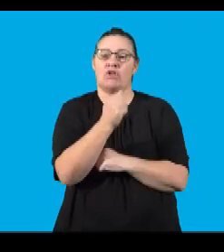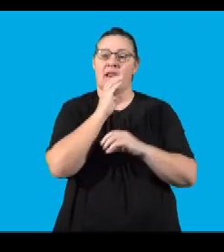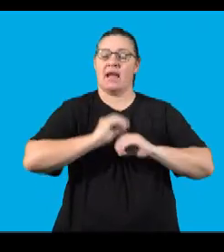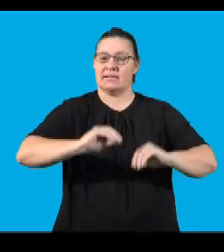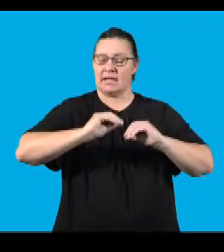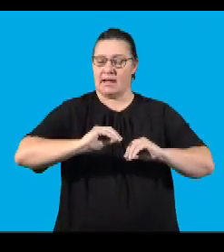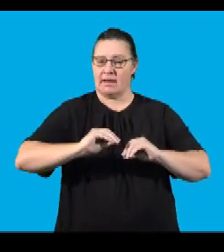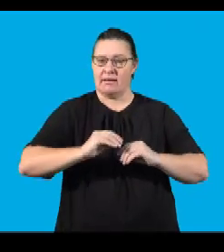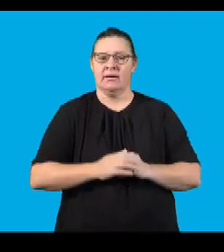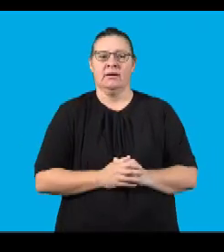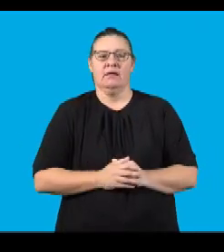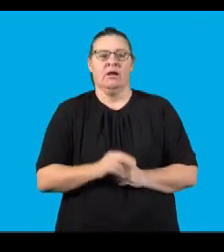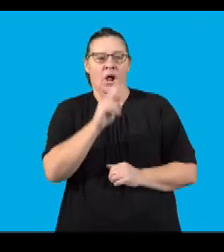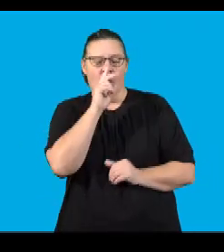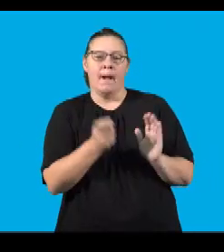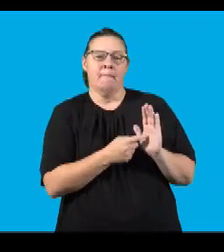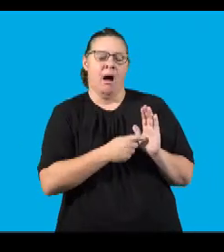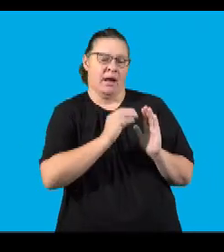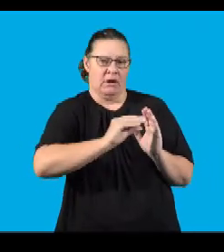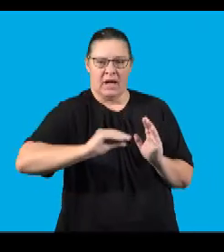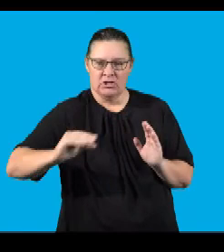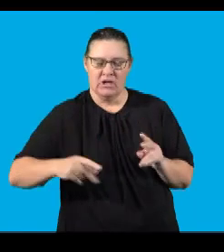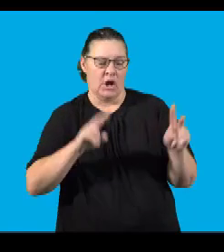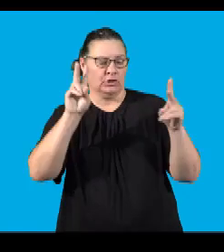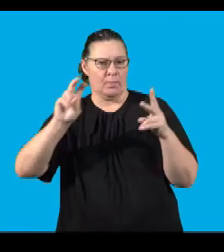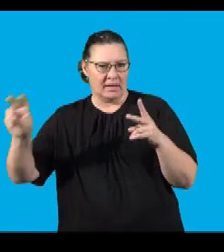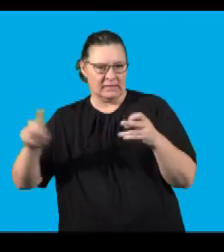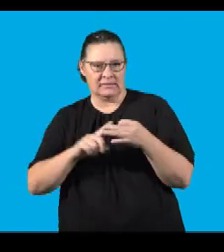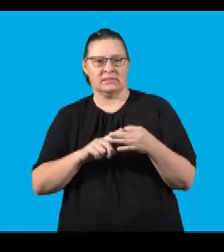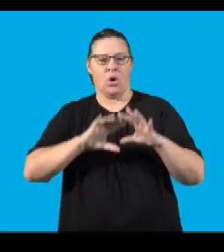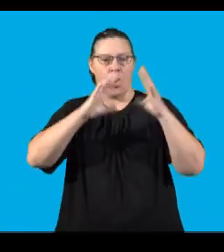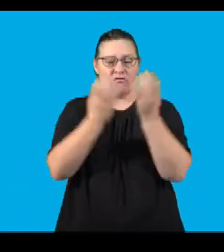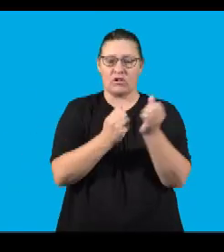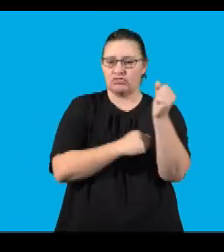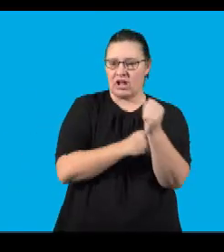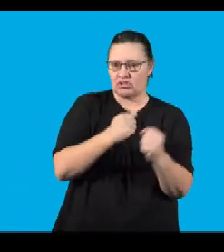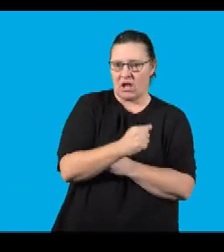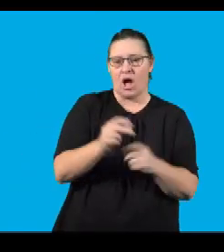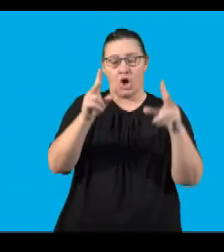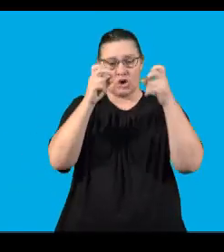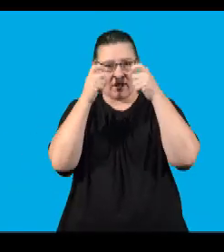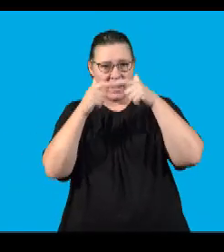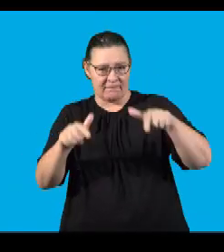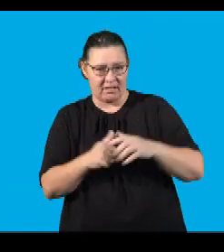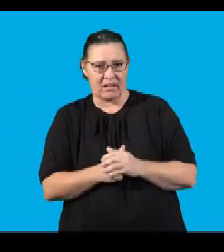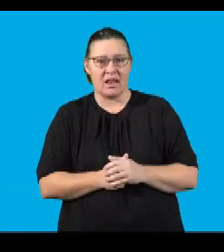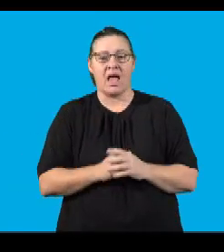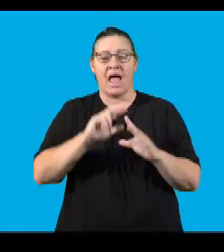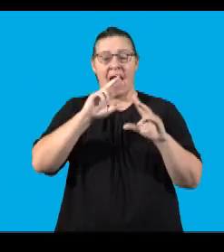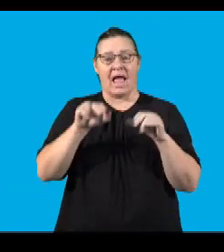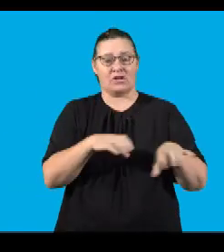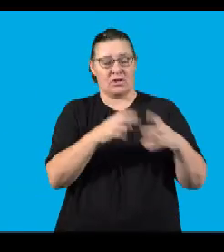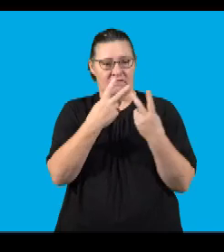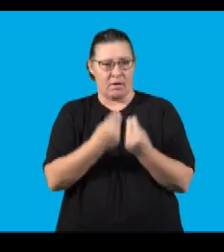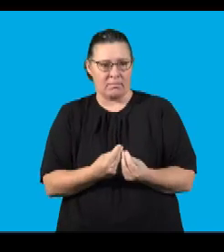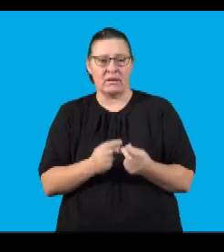The structure of our lesson will be the following. We'll look at the mark allocation, topics, the overall structure, cognitive levels,